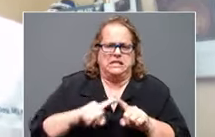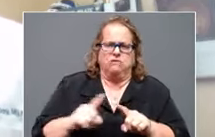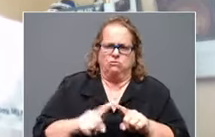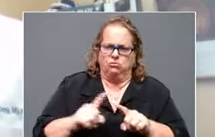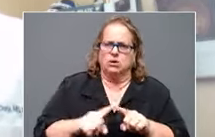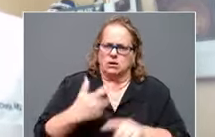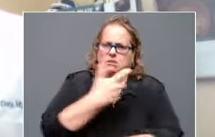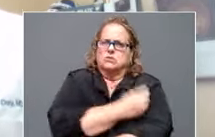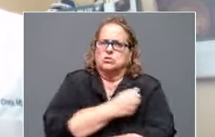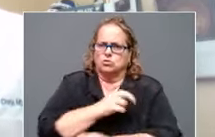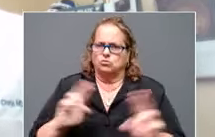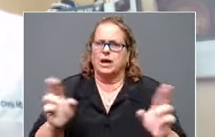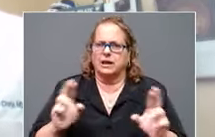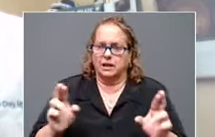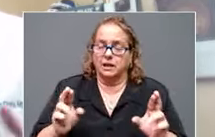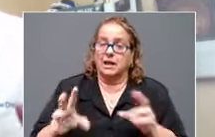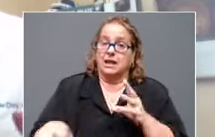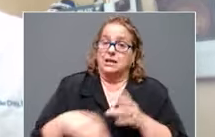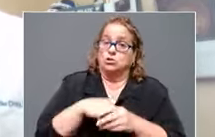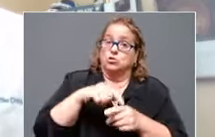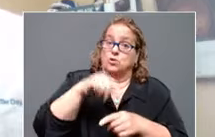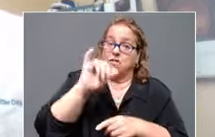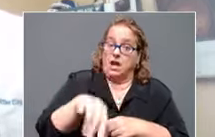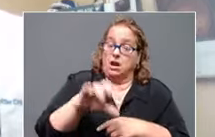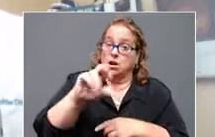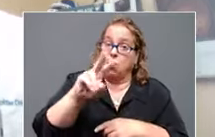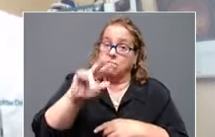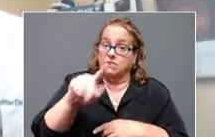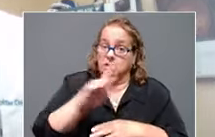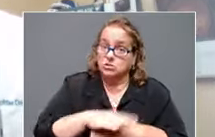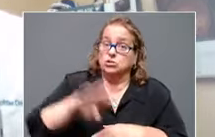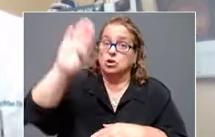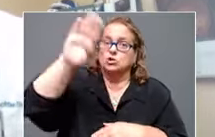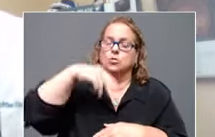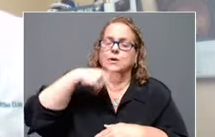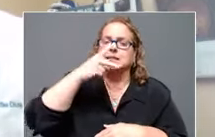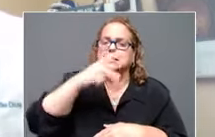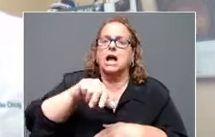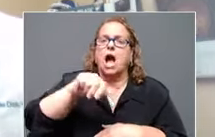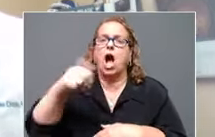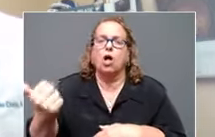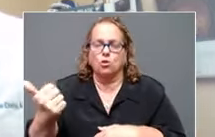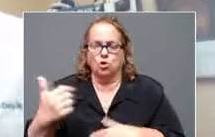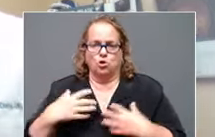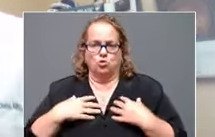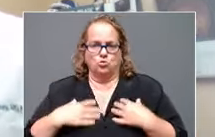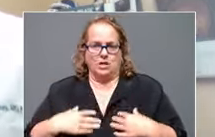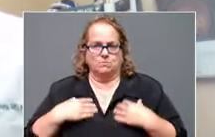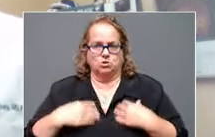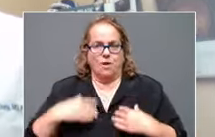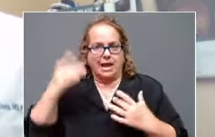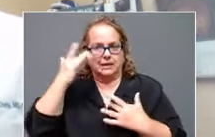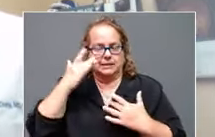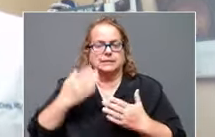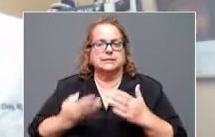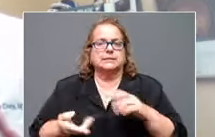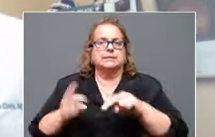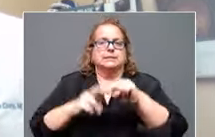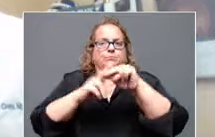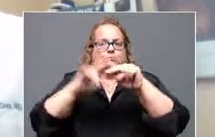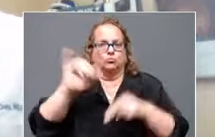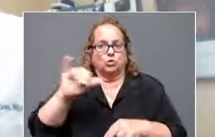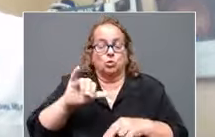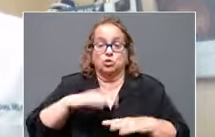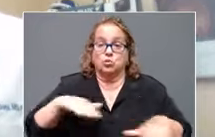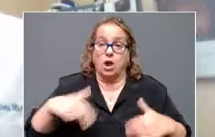the wintertime. So it's really crucial for us to protect our children. It's crucial for us to really discuss the